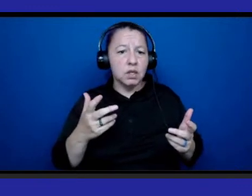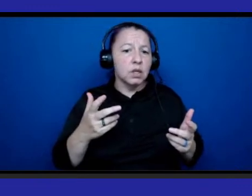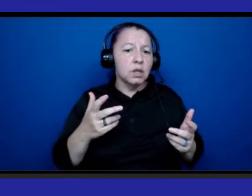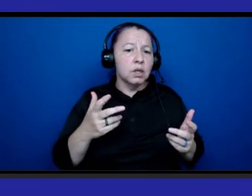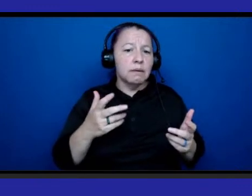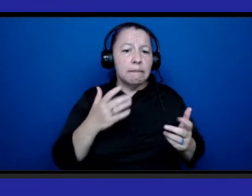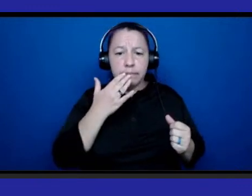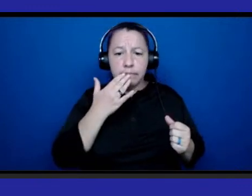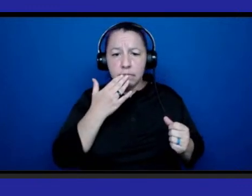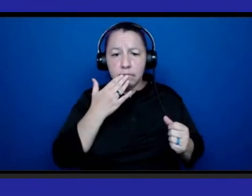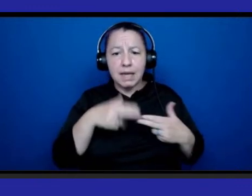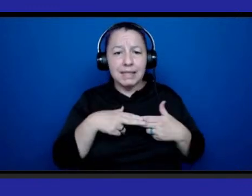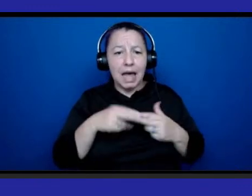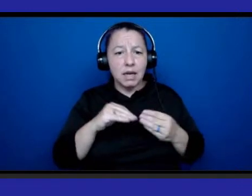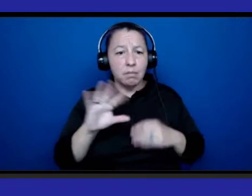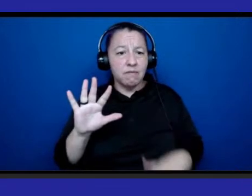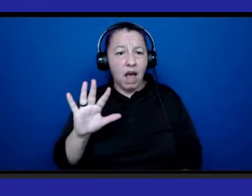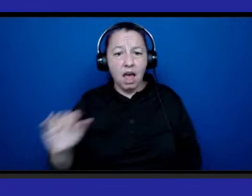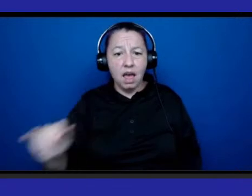slide number 5.